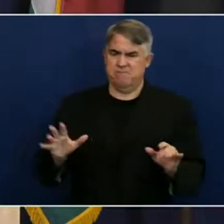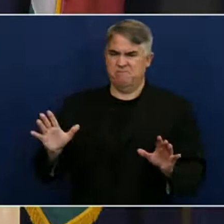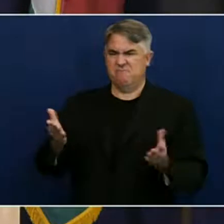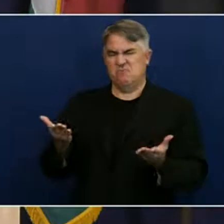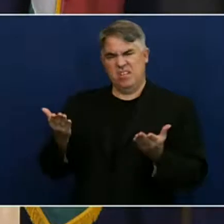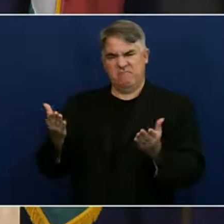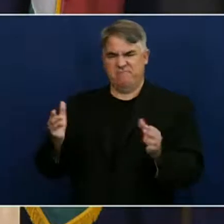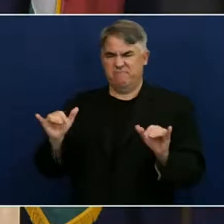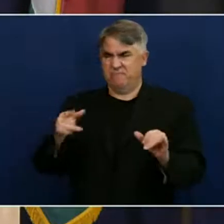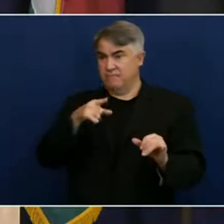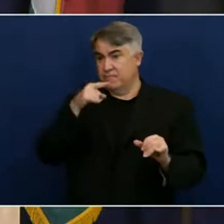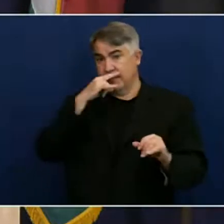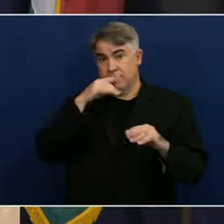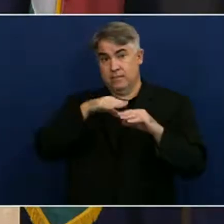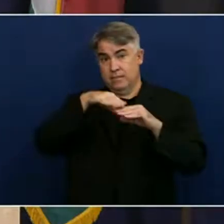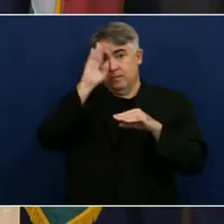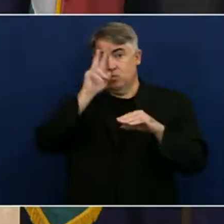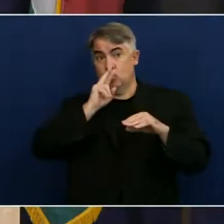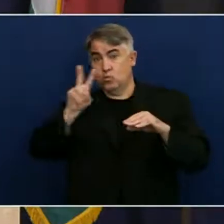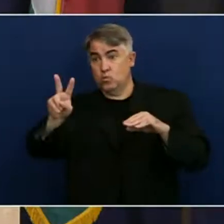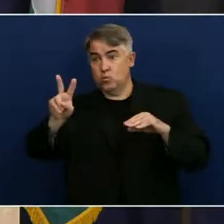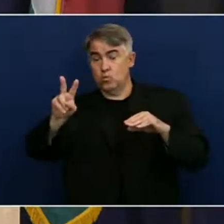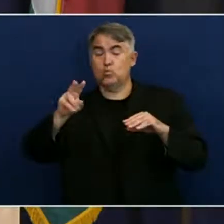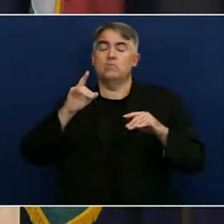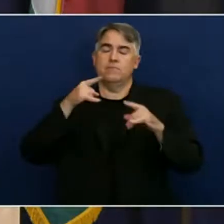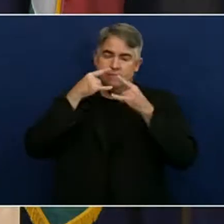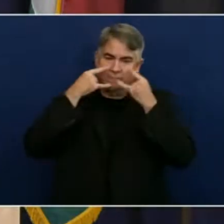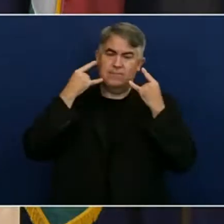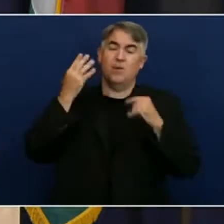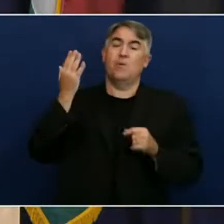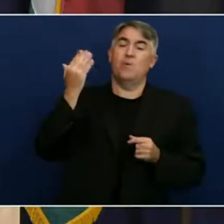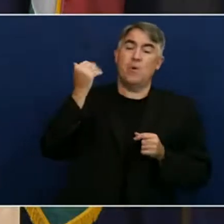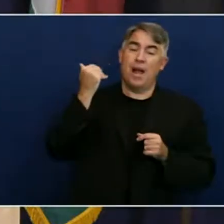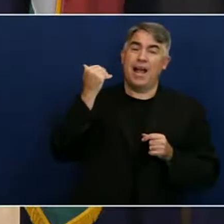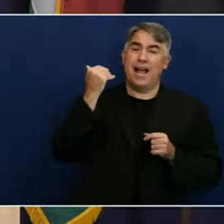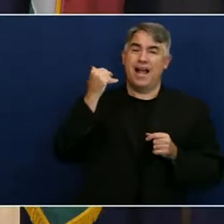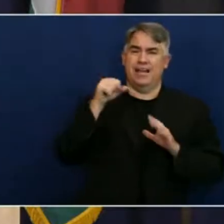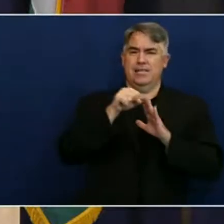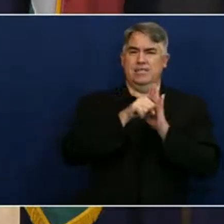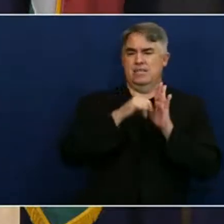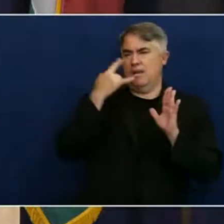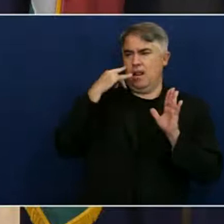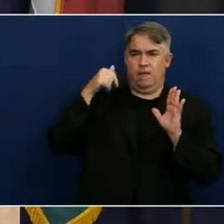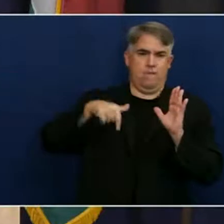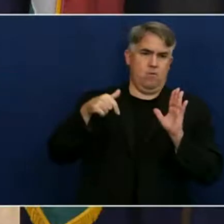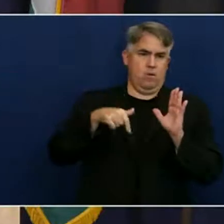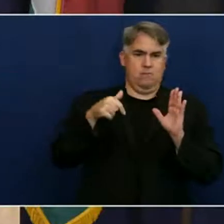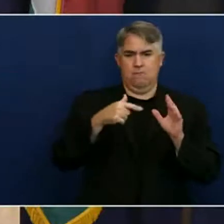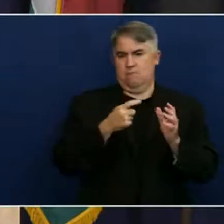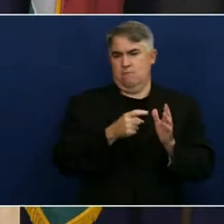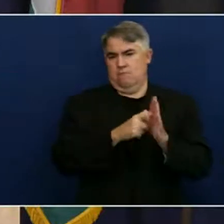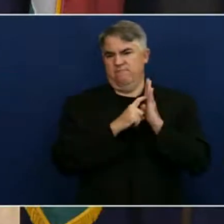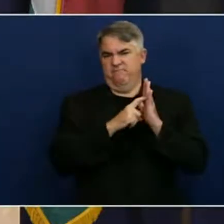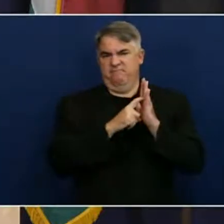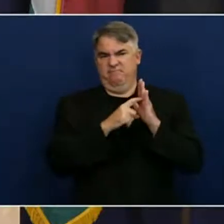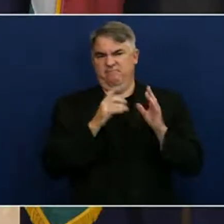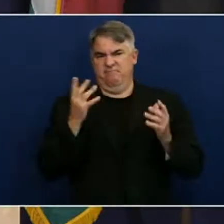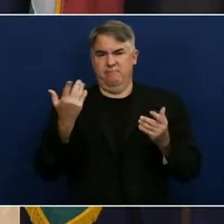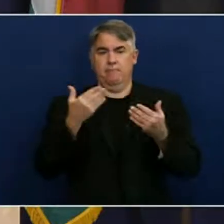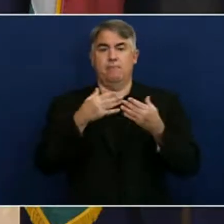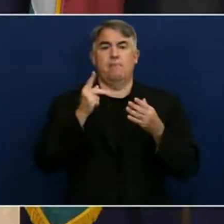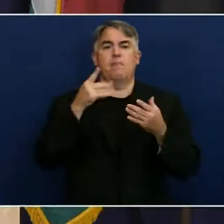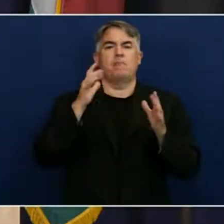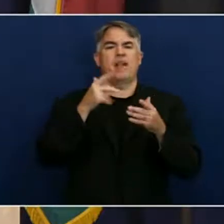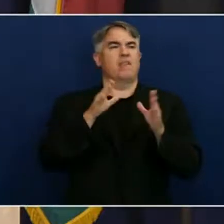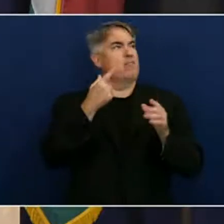wear masks, and that's based on our guidance from the state, the California Department of Public Health Services, and that's a CDC guidance